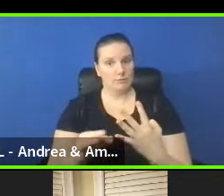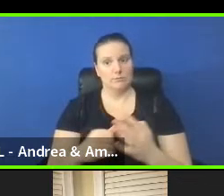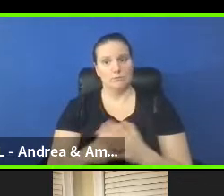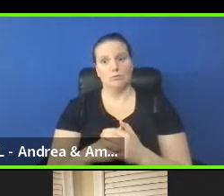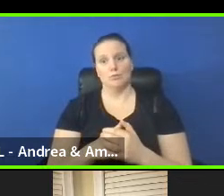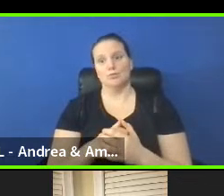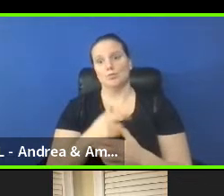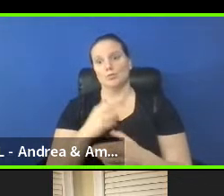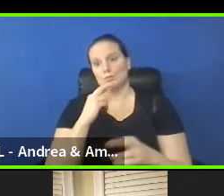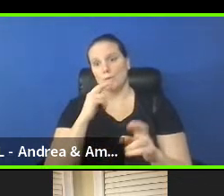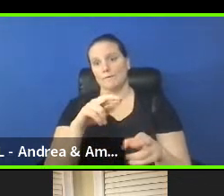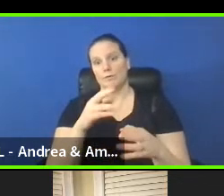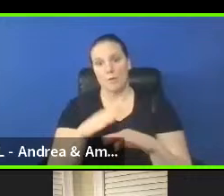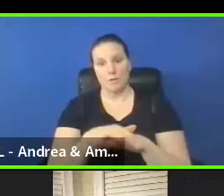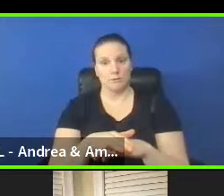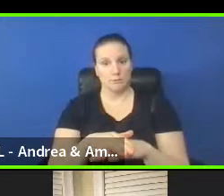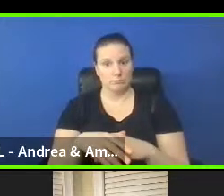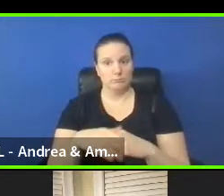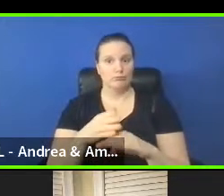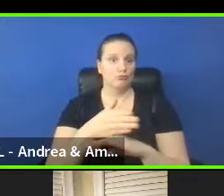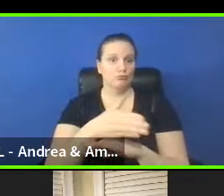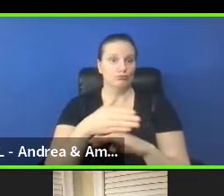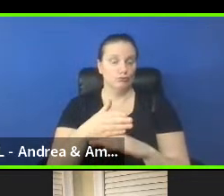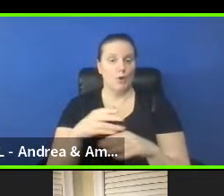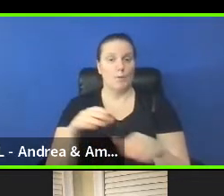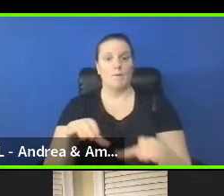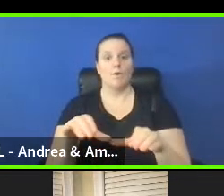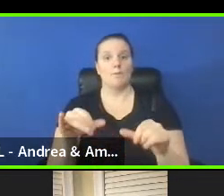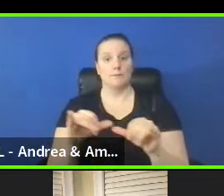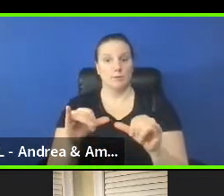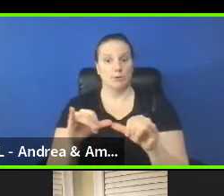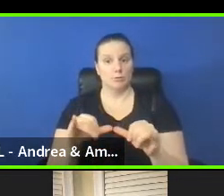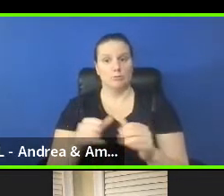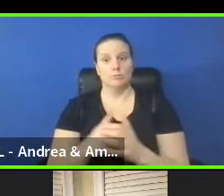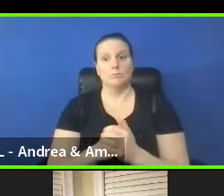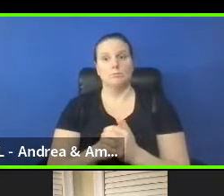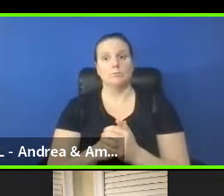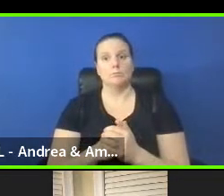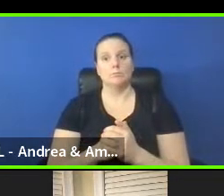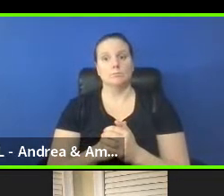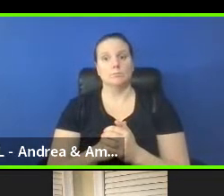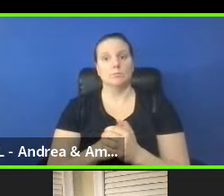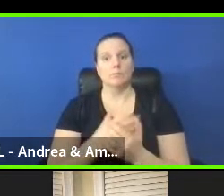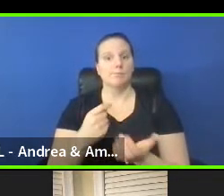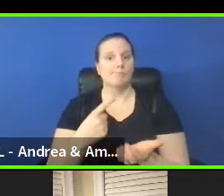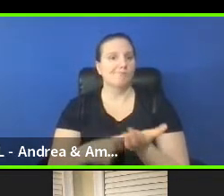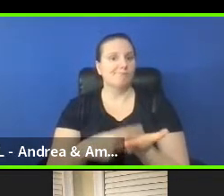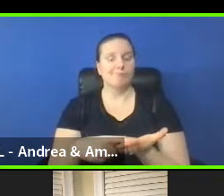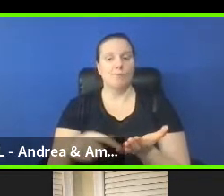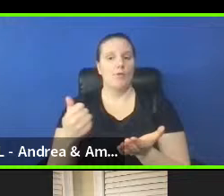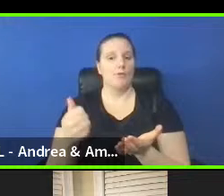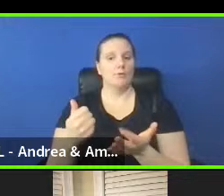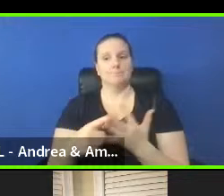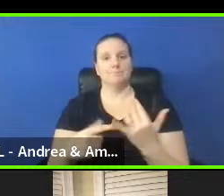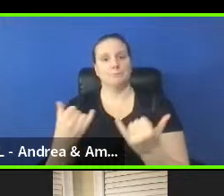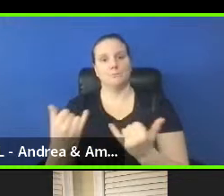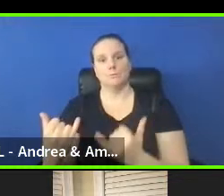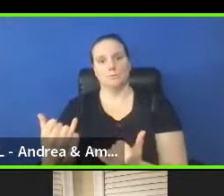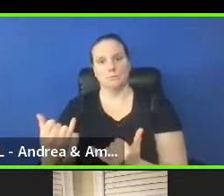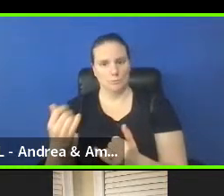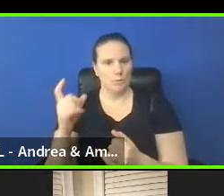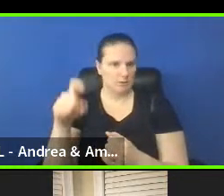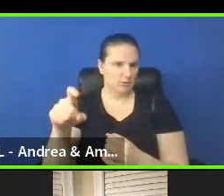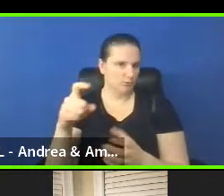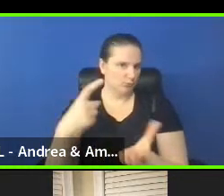river crossing design options, and performance measures, and also carry over what elements of today we